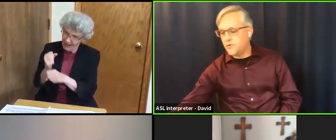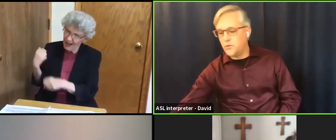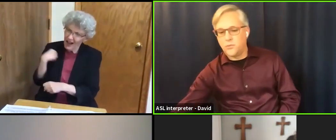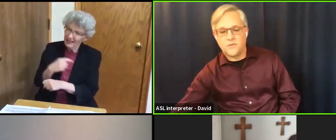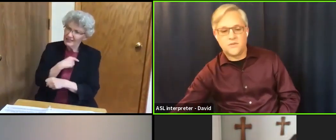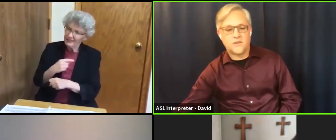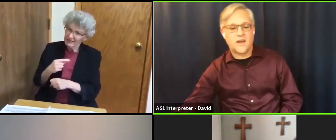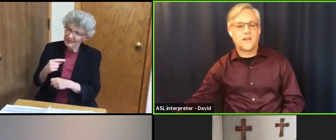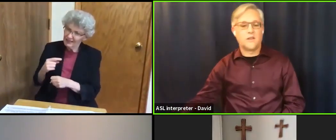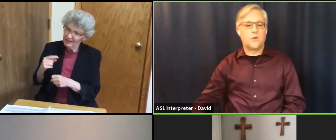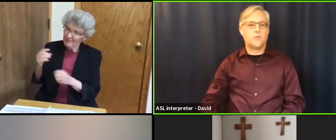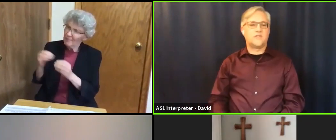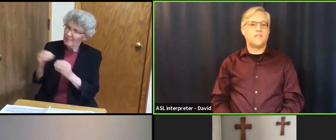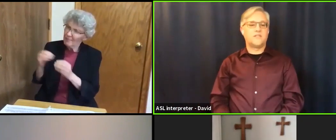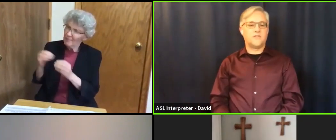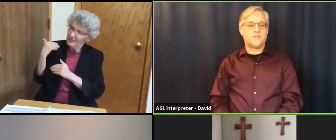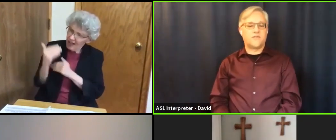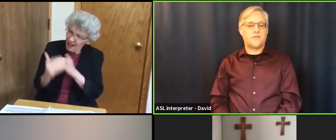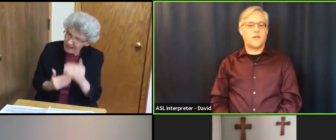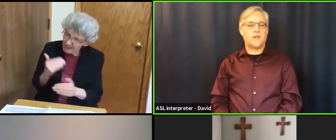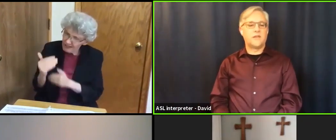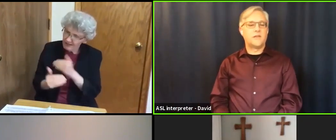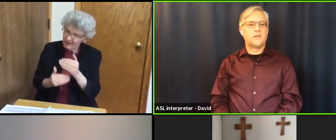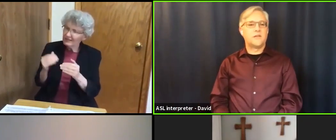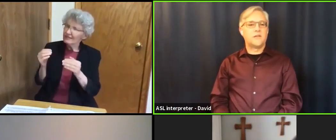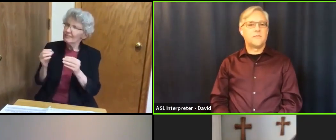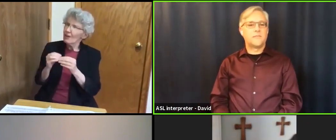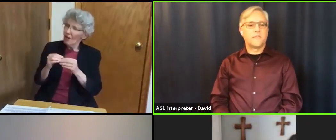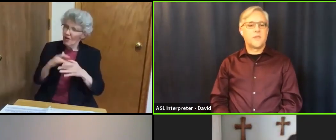those for whom God alone sees their suffering.